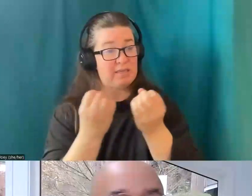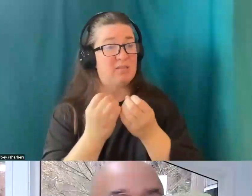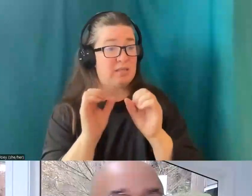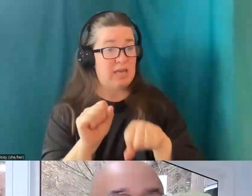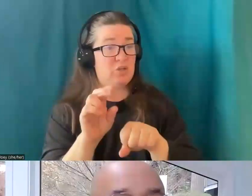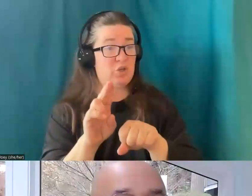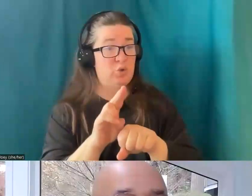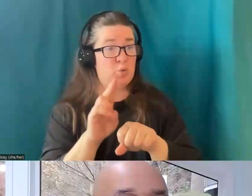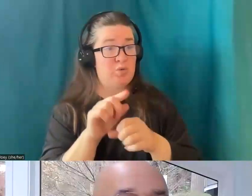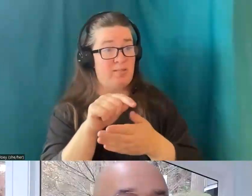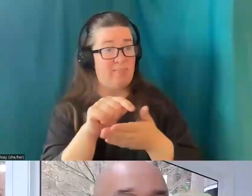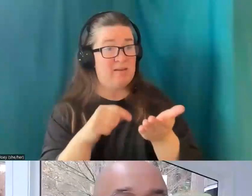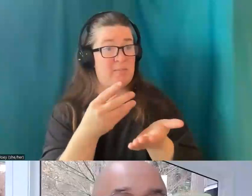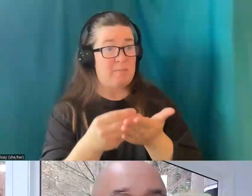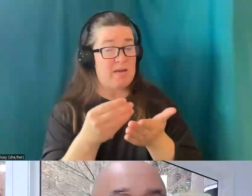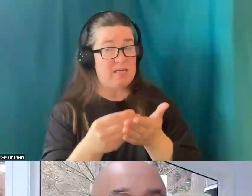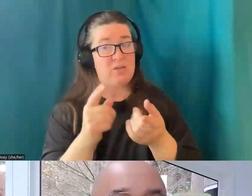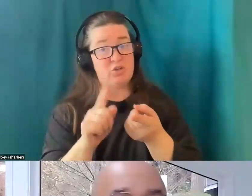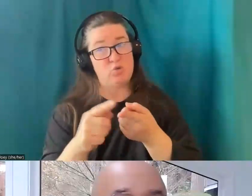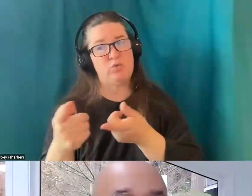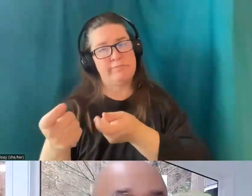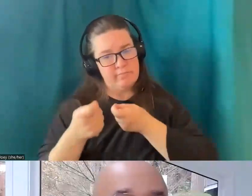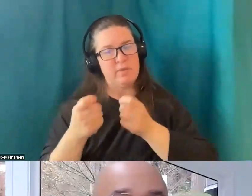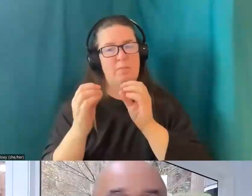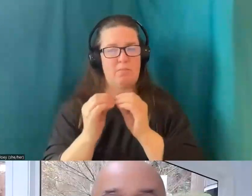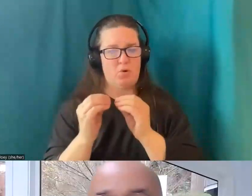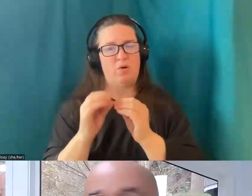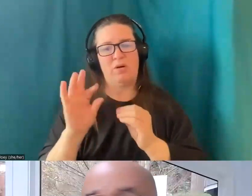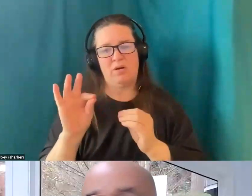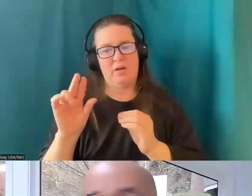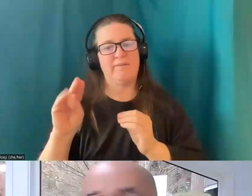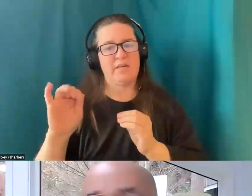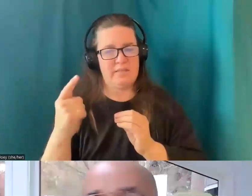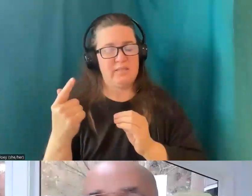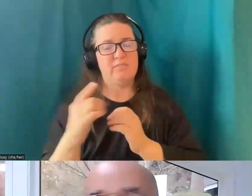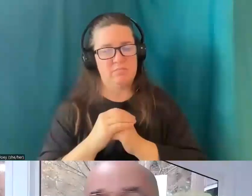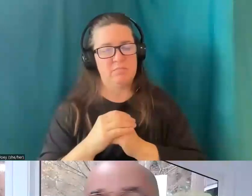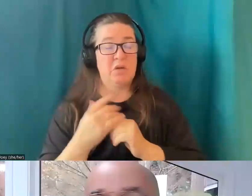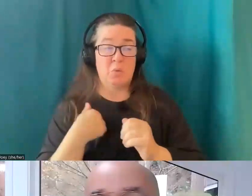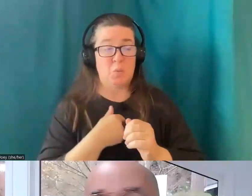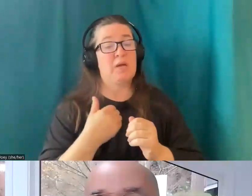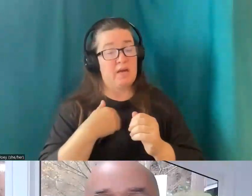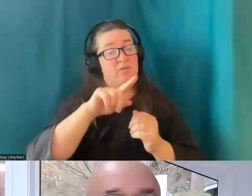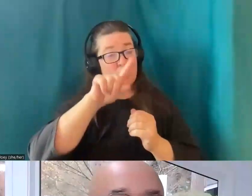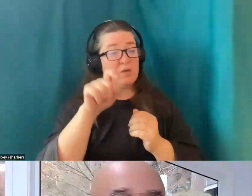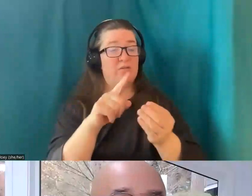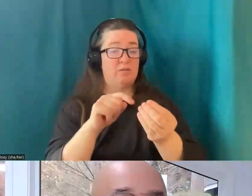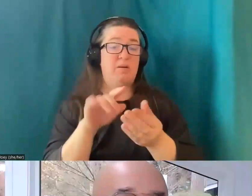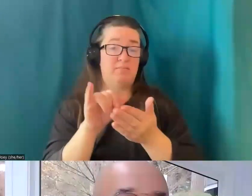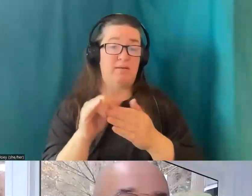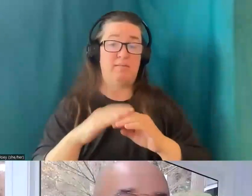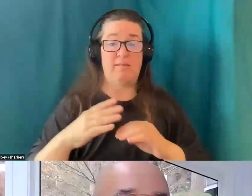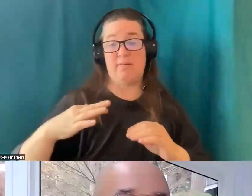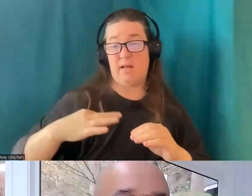money in order to leverage more funding. So that's something that we have a question about in the application, and we're interested